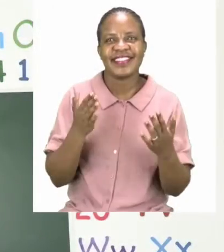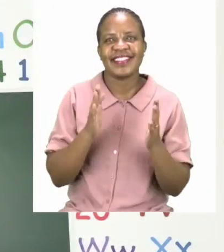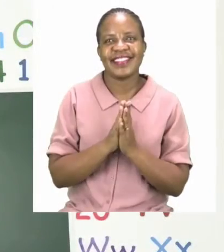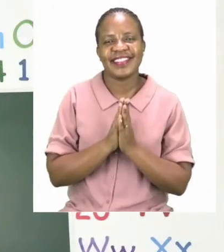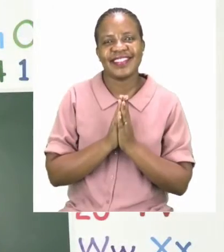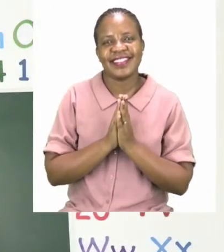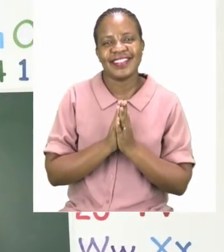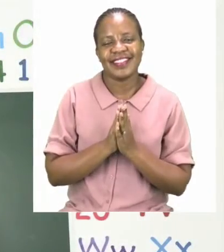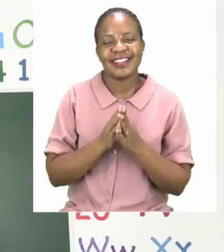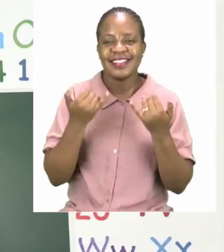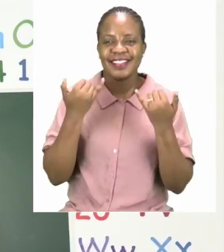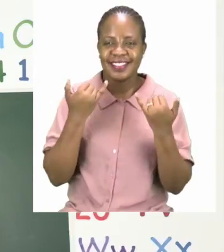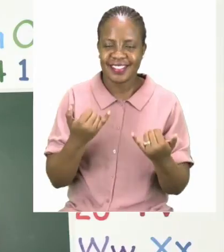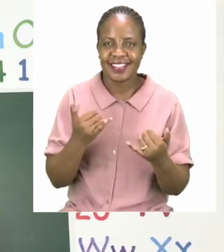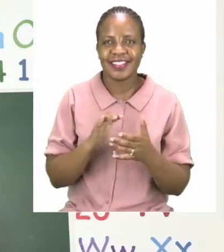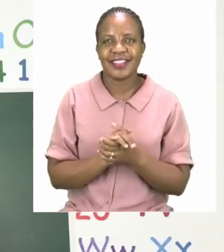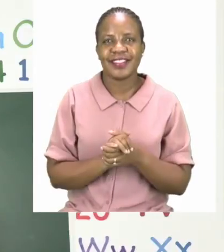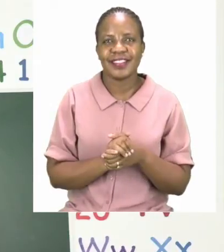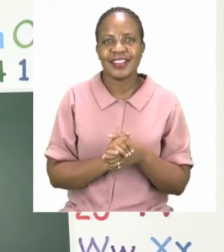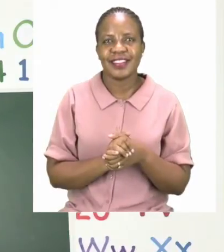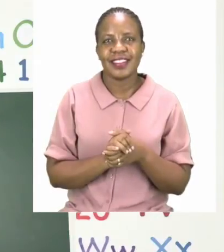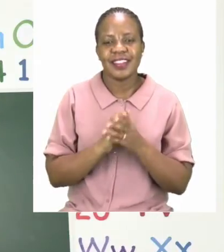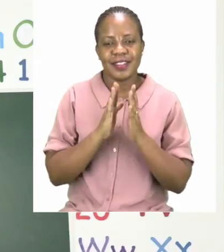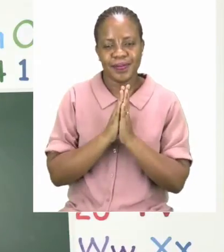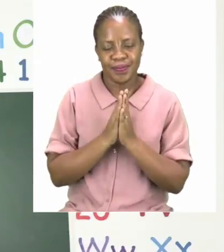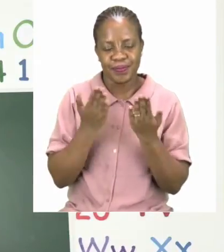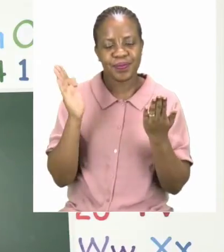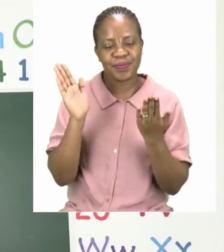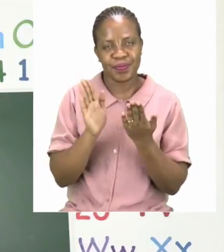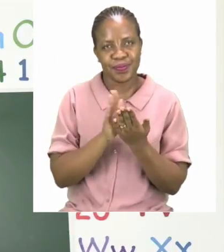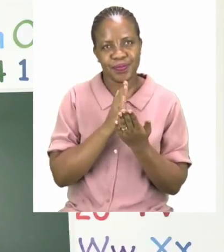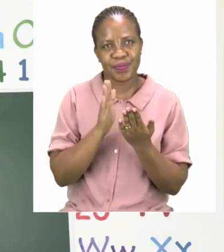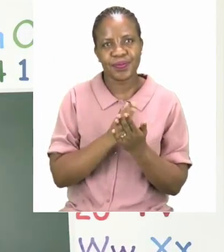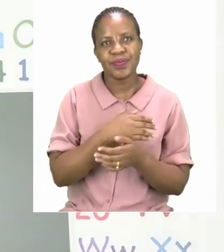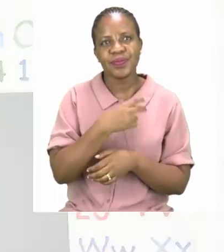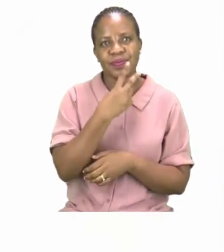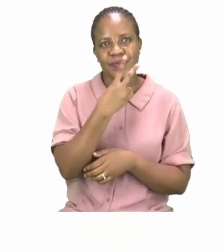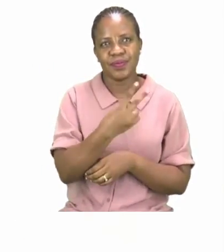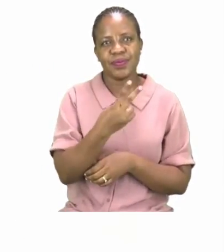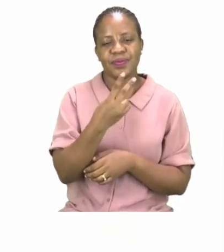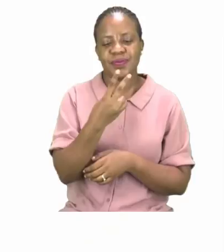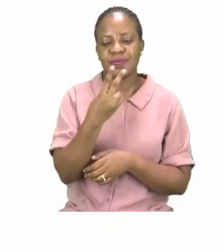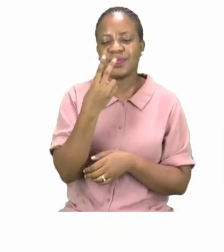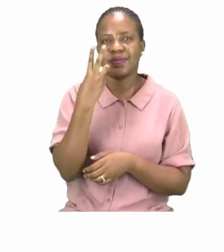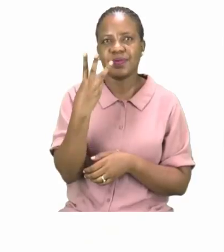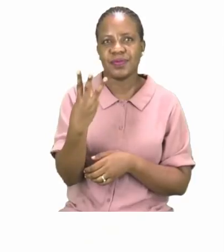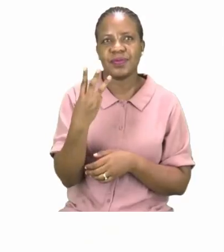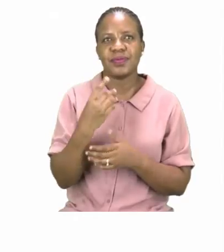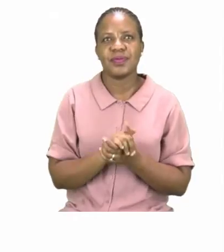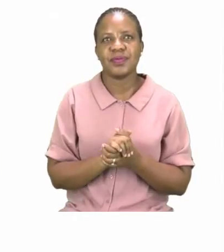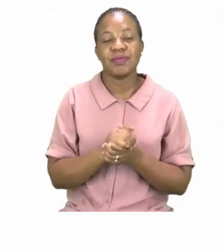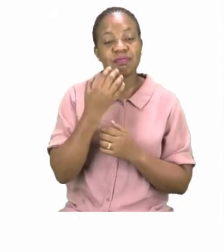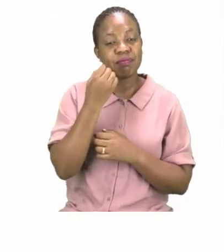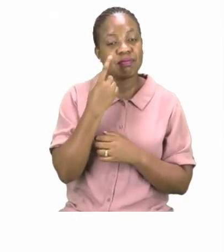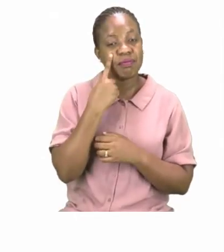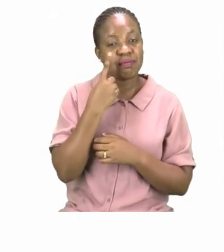Now, let's take a look at page 23. On page 23, you can see that we